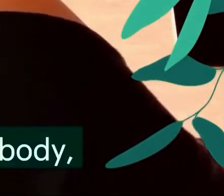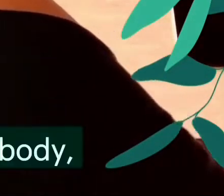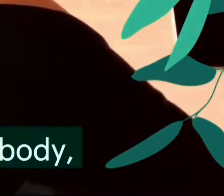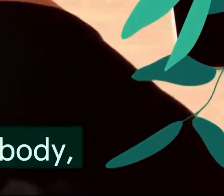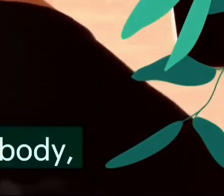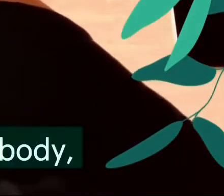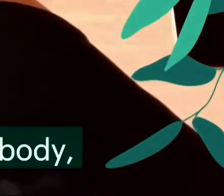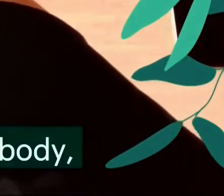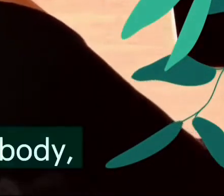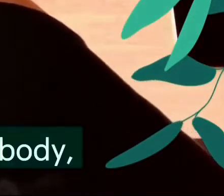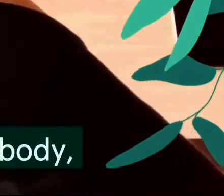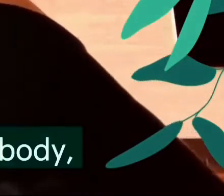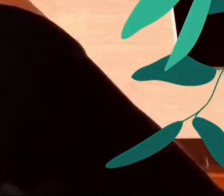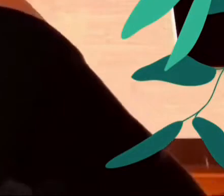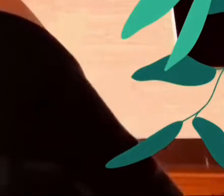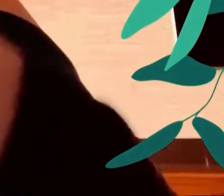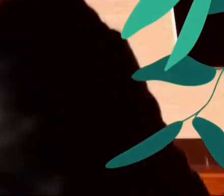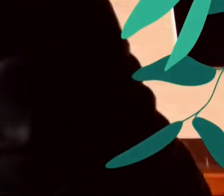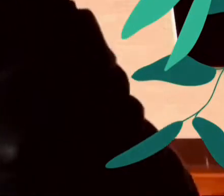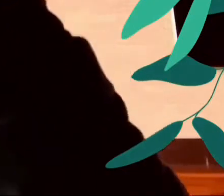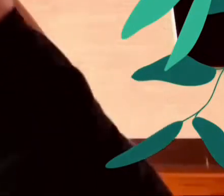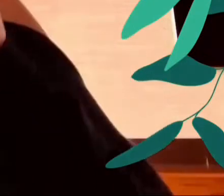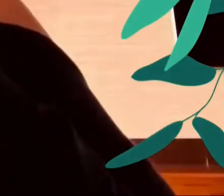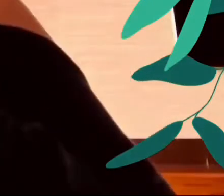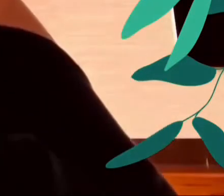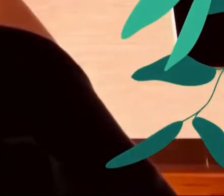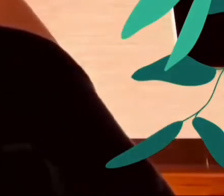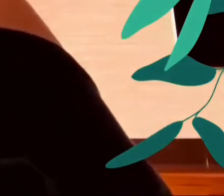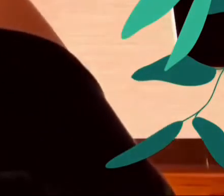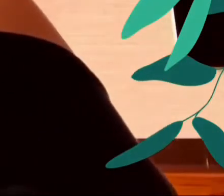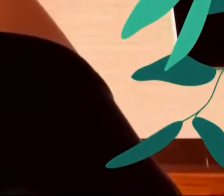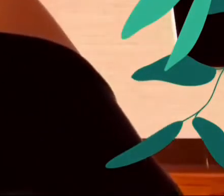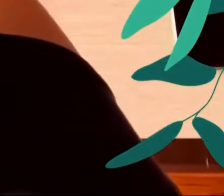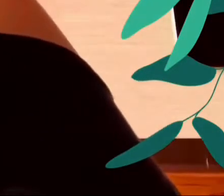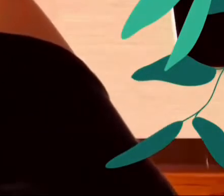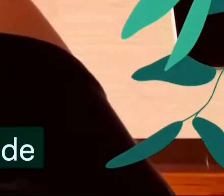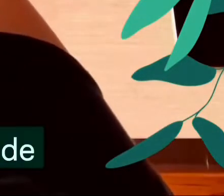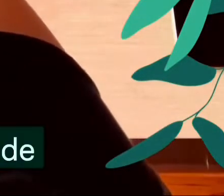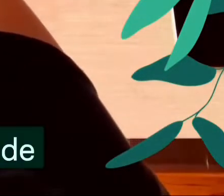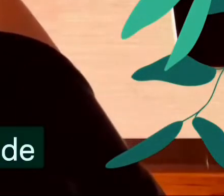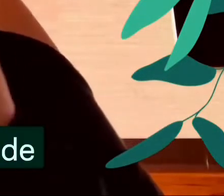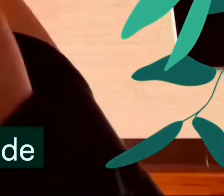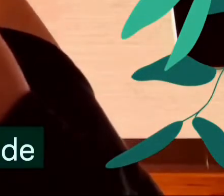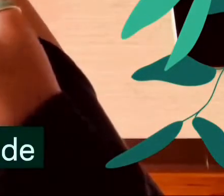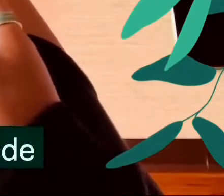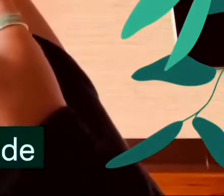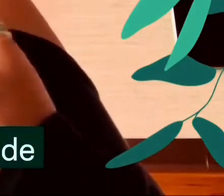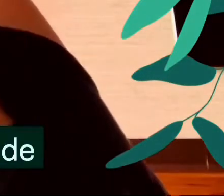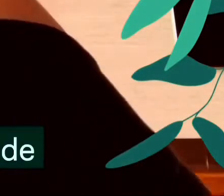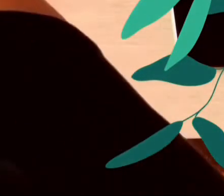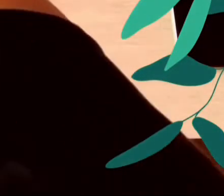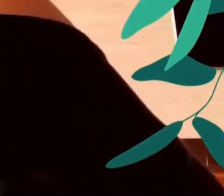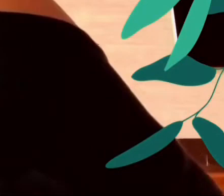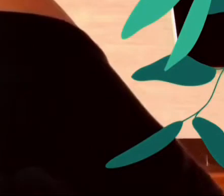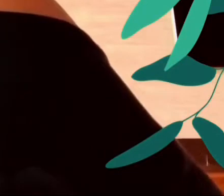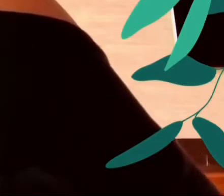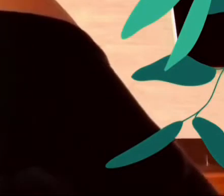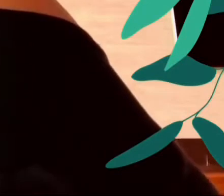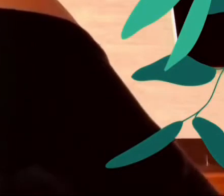You can place your hands on your body, or you can just bring your attention inward for this. But we want to first offer gratitude to